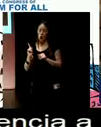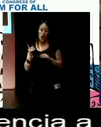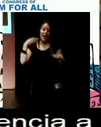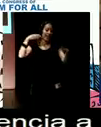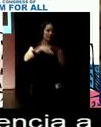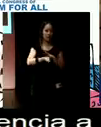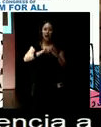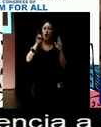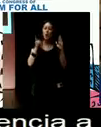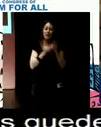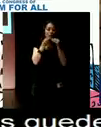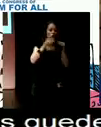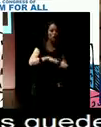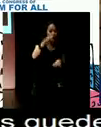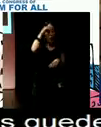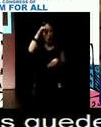It must include